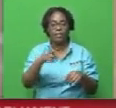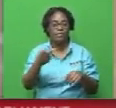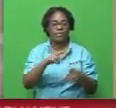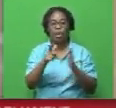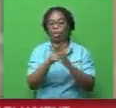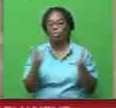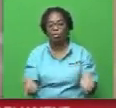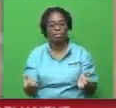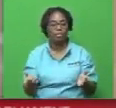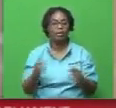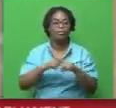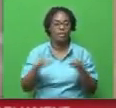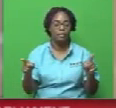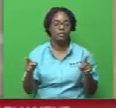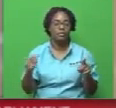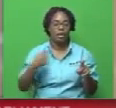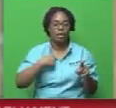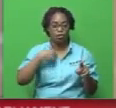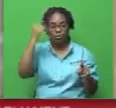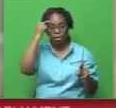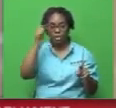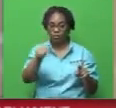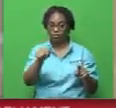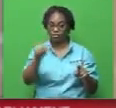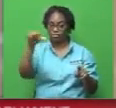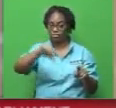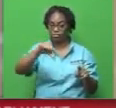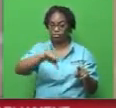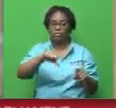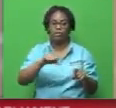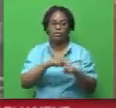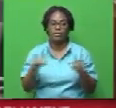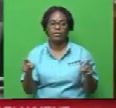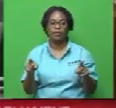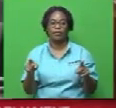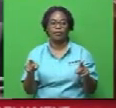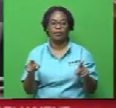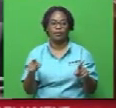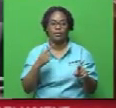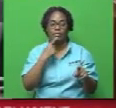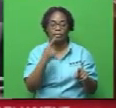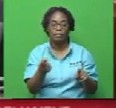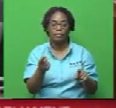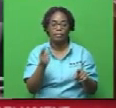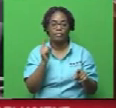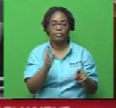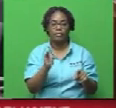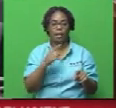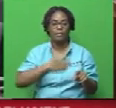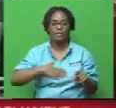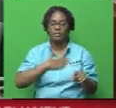cost the state, it cost the taxpayer a 850. Lakshminyal, please. Sorry.